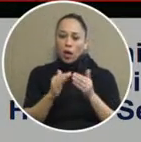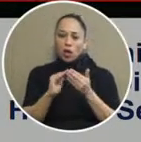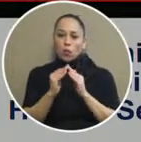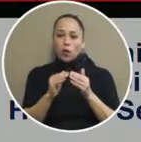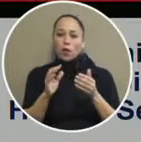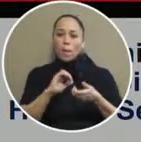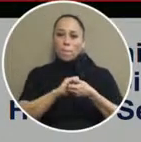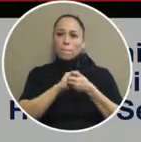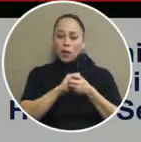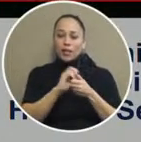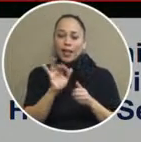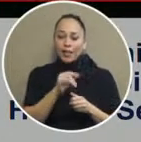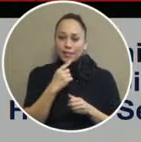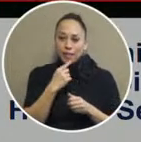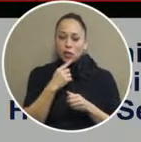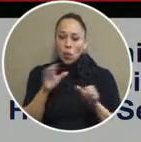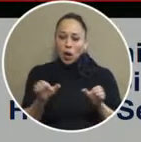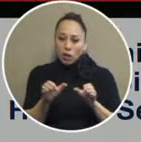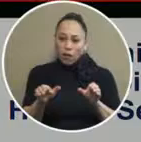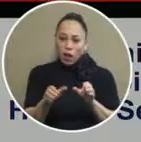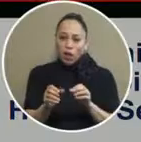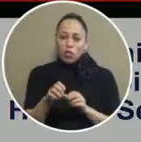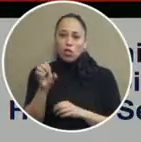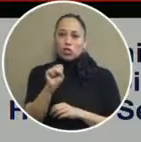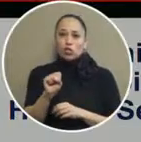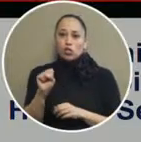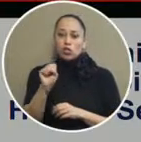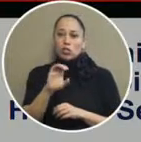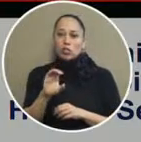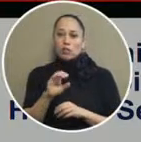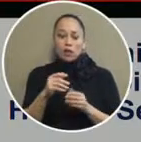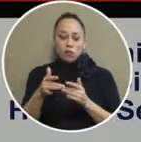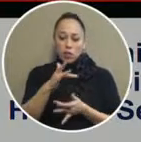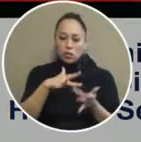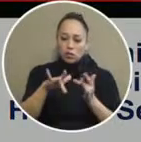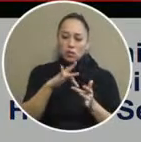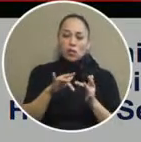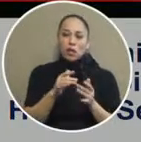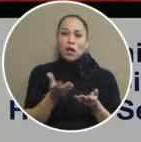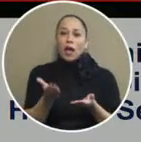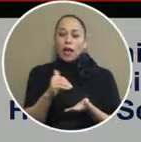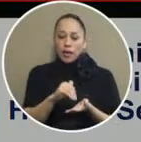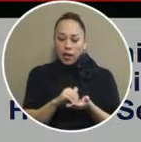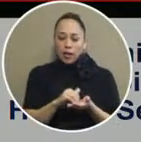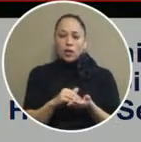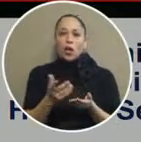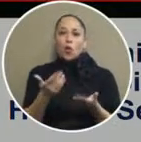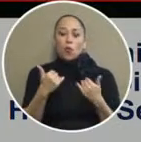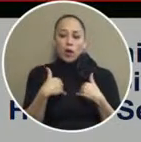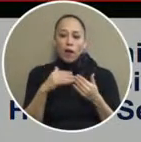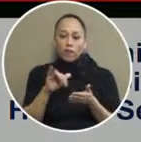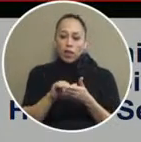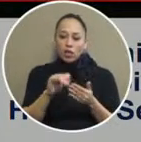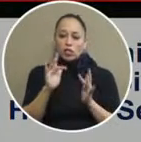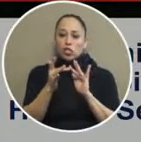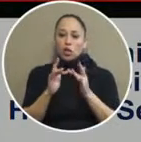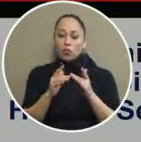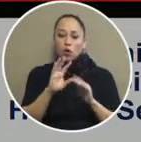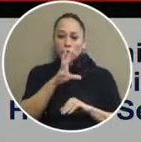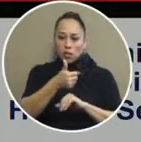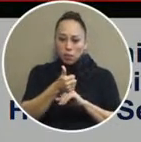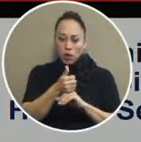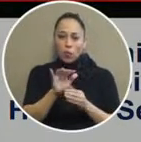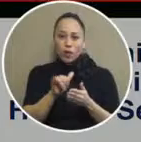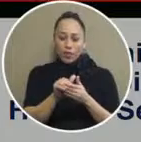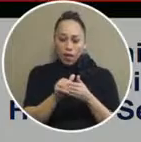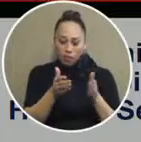like I mentioned. We activated the social service providers that we work with regularly via the federal entitlement. We have those networks in place. We were well